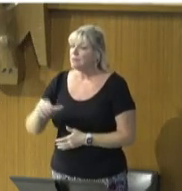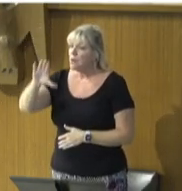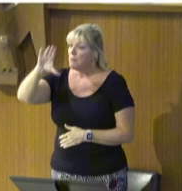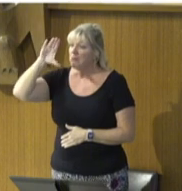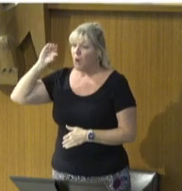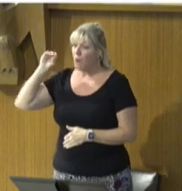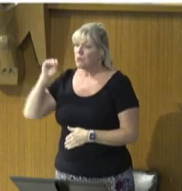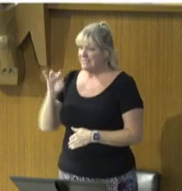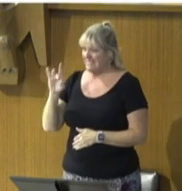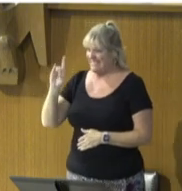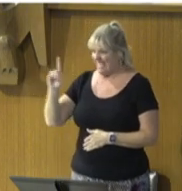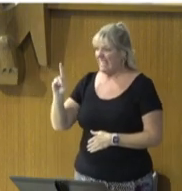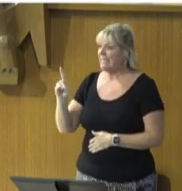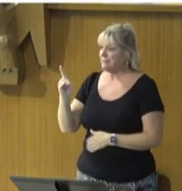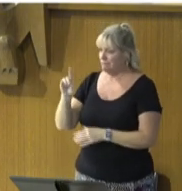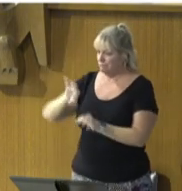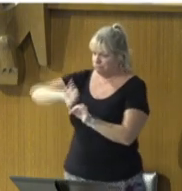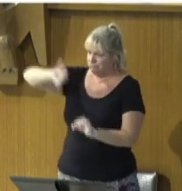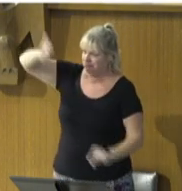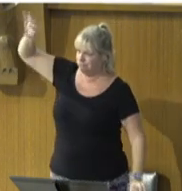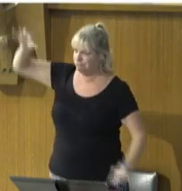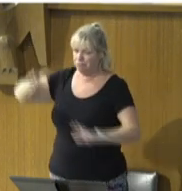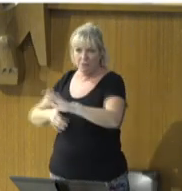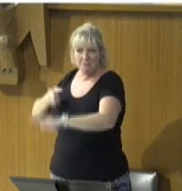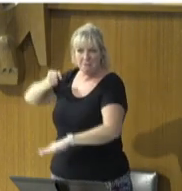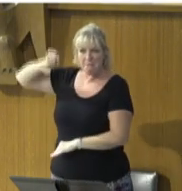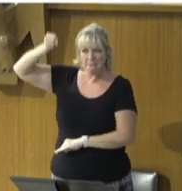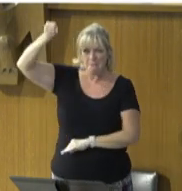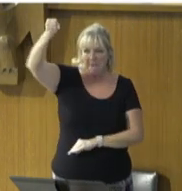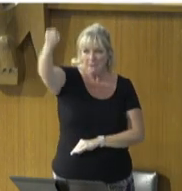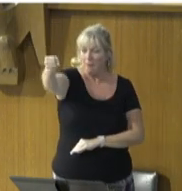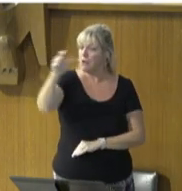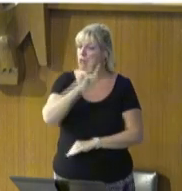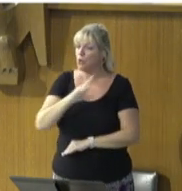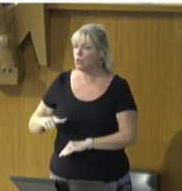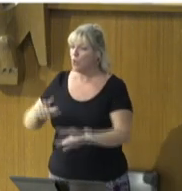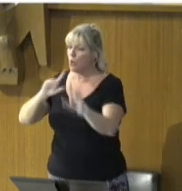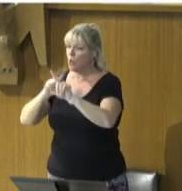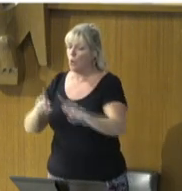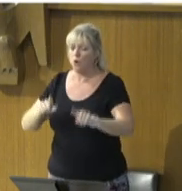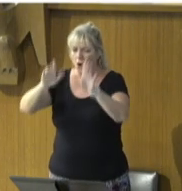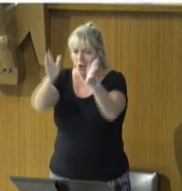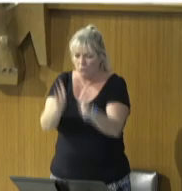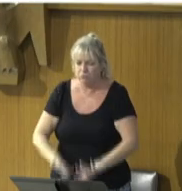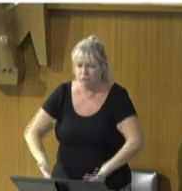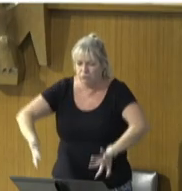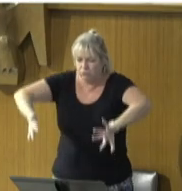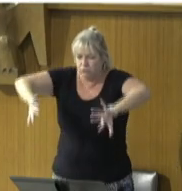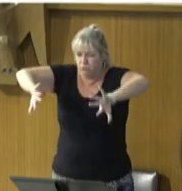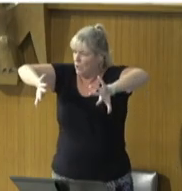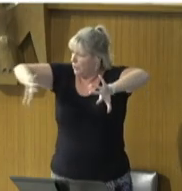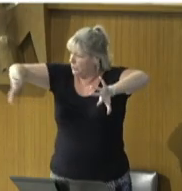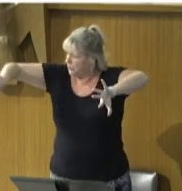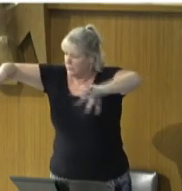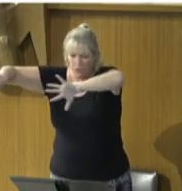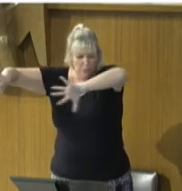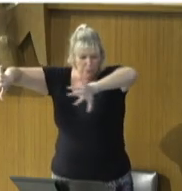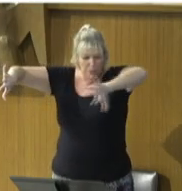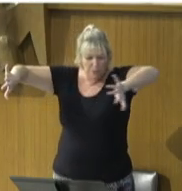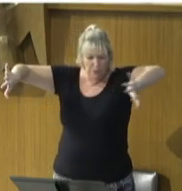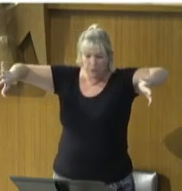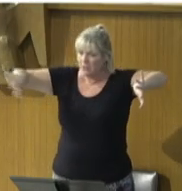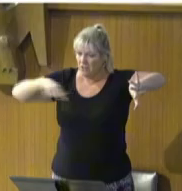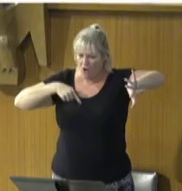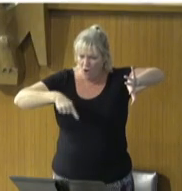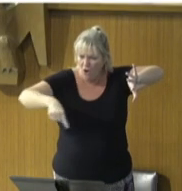stretched out his hand over the sea. The Lord drove the sea back by a strong east wind all night and turned the sea into